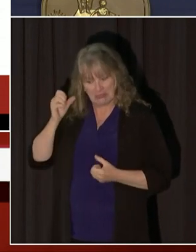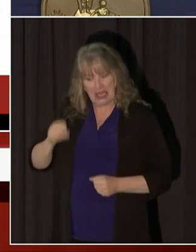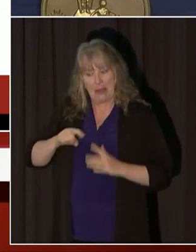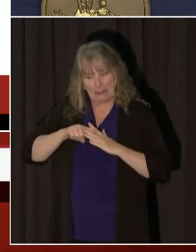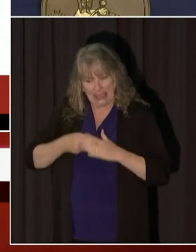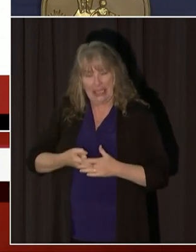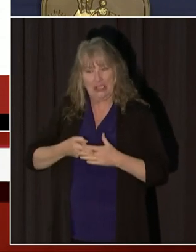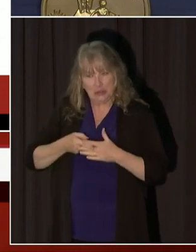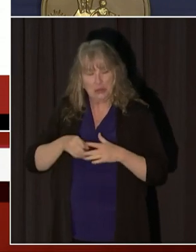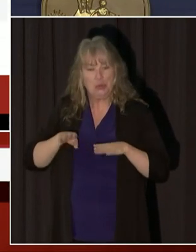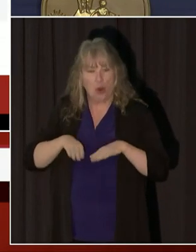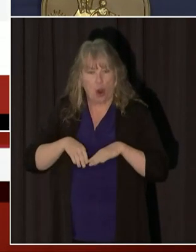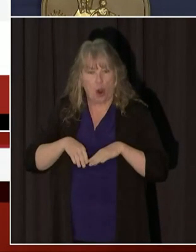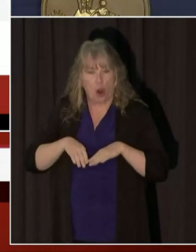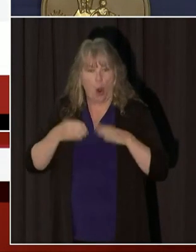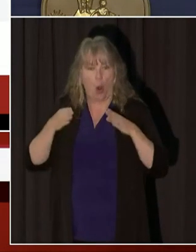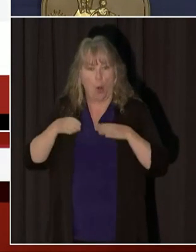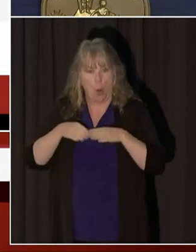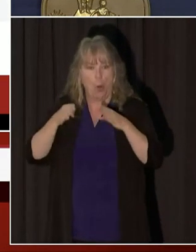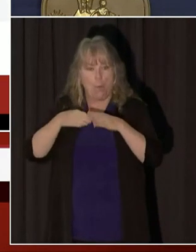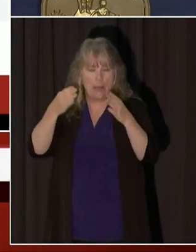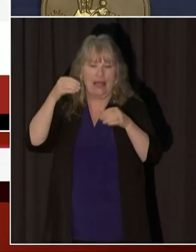reopening.